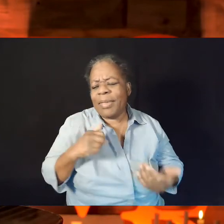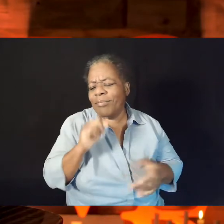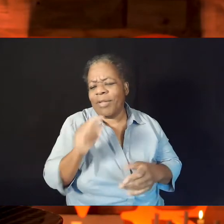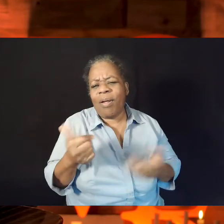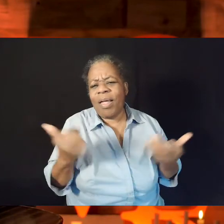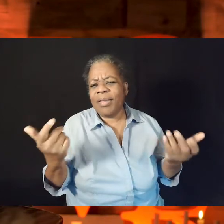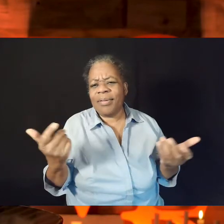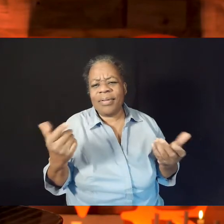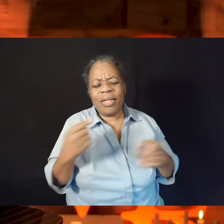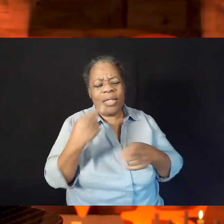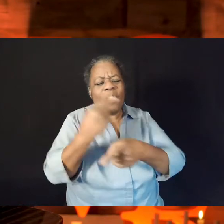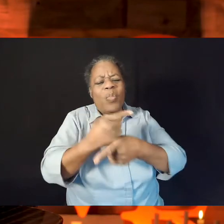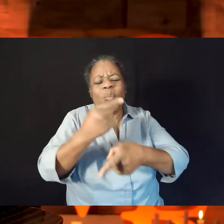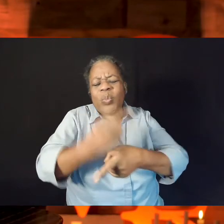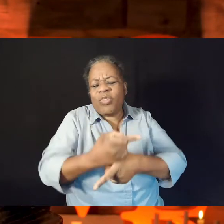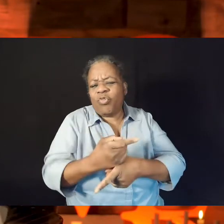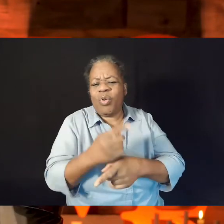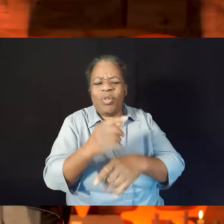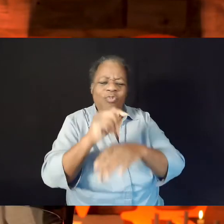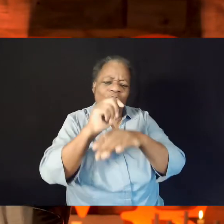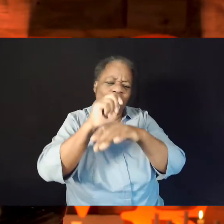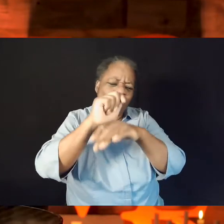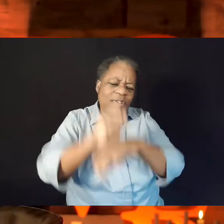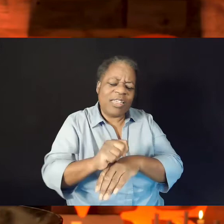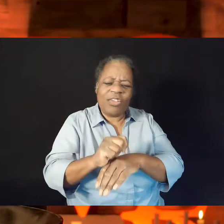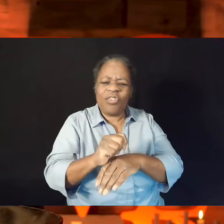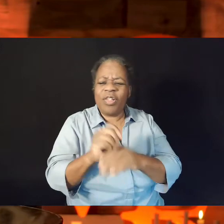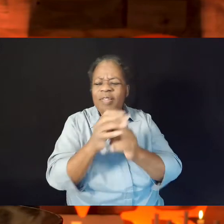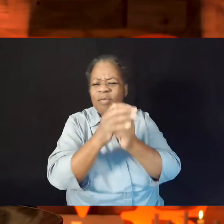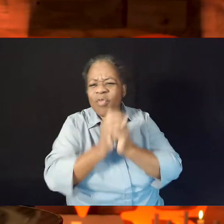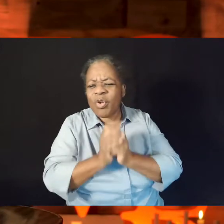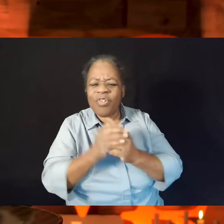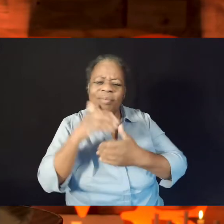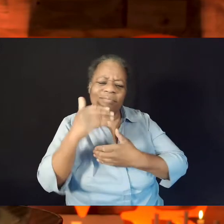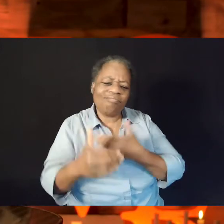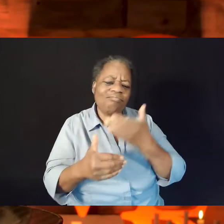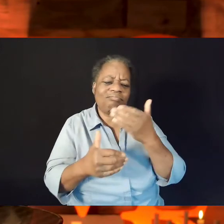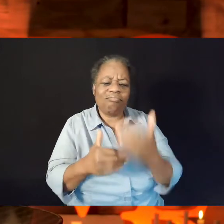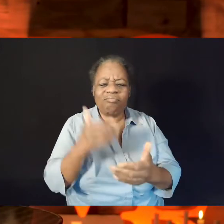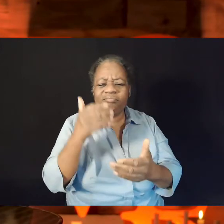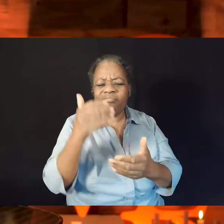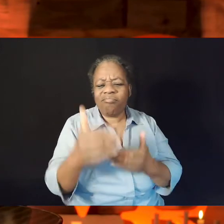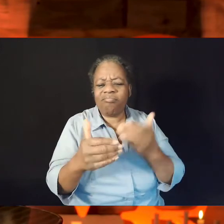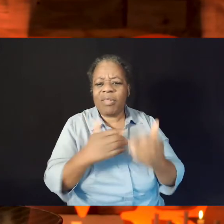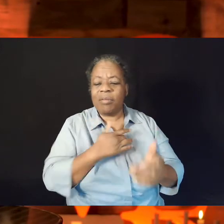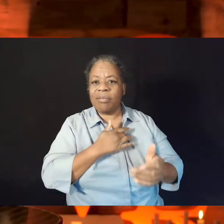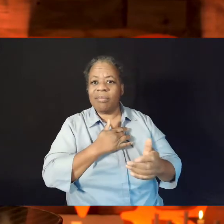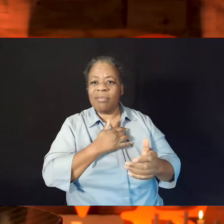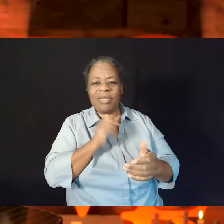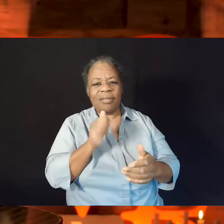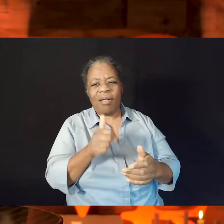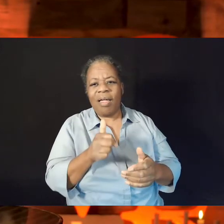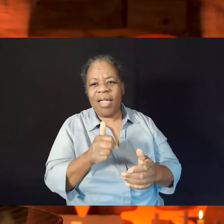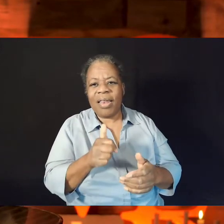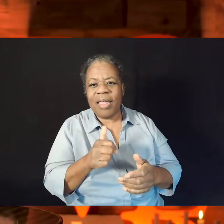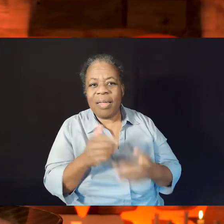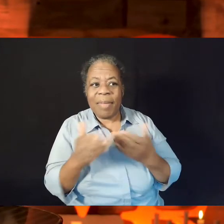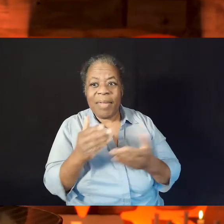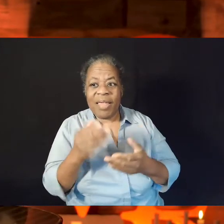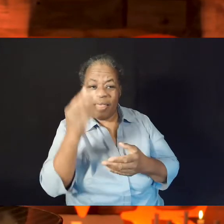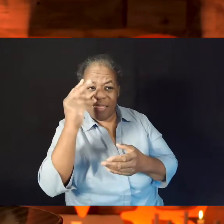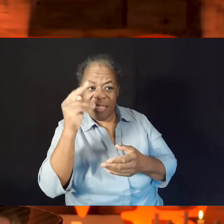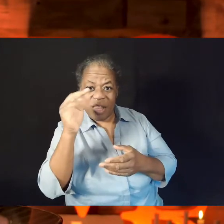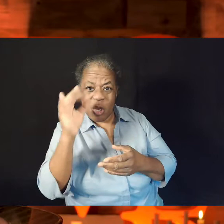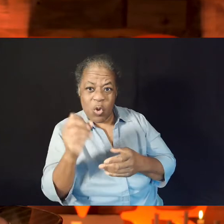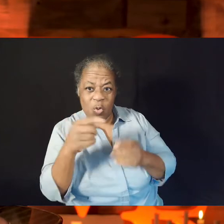and traditions of their worship become too routine? Perhaps this news from Gabriel felt like too